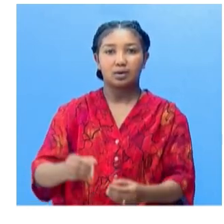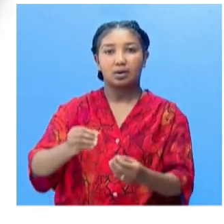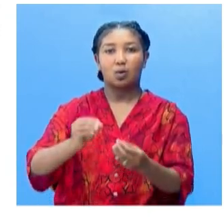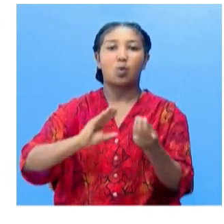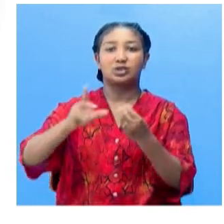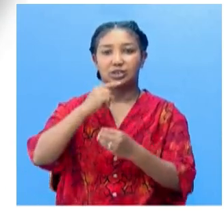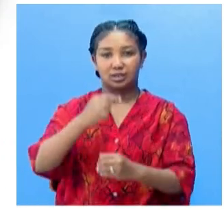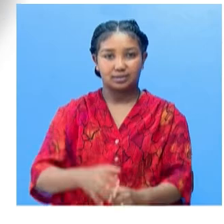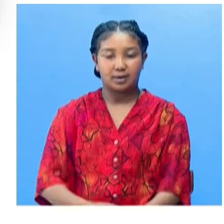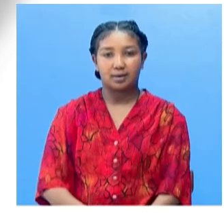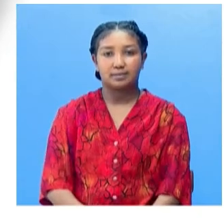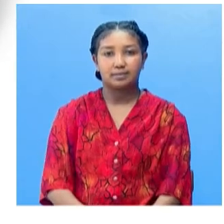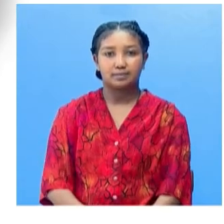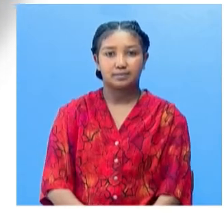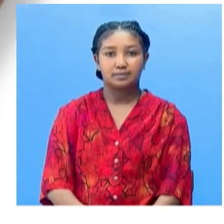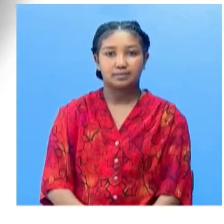Possibility condition.